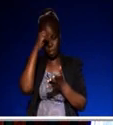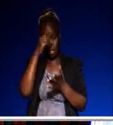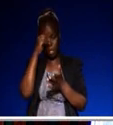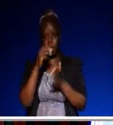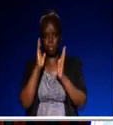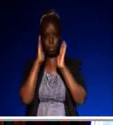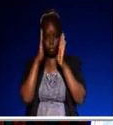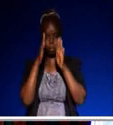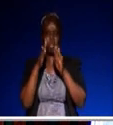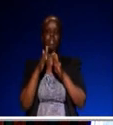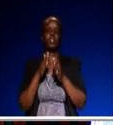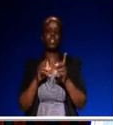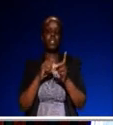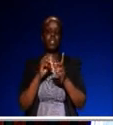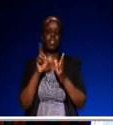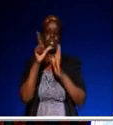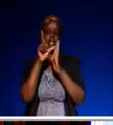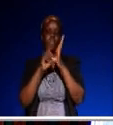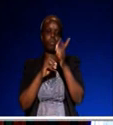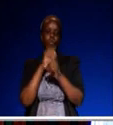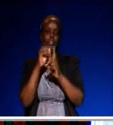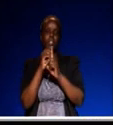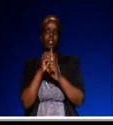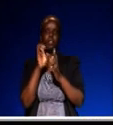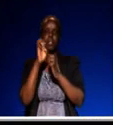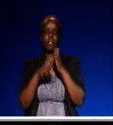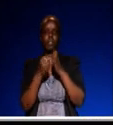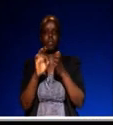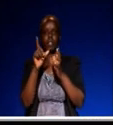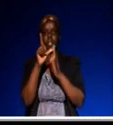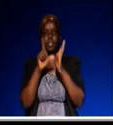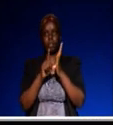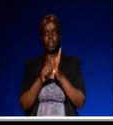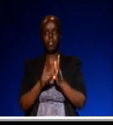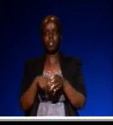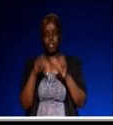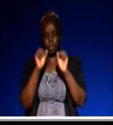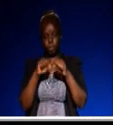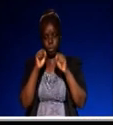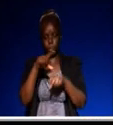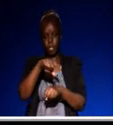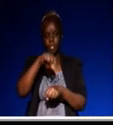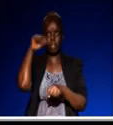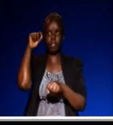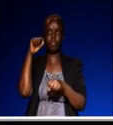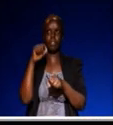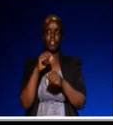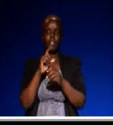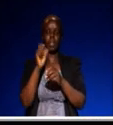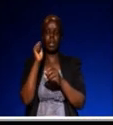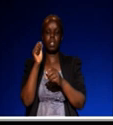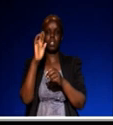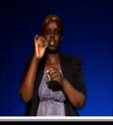lesson is supposed to achieve. So by the end of the lesson, you should be able to identify a